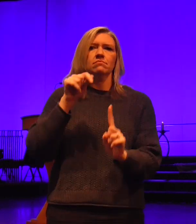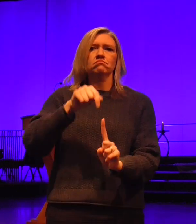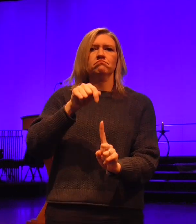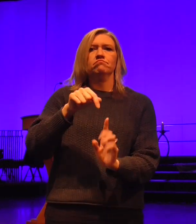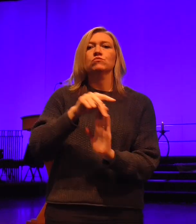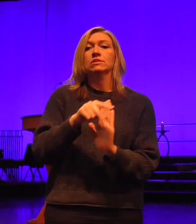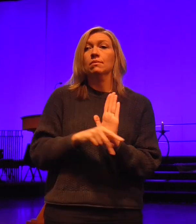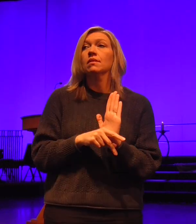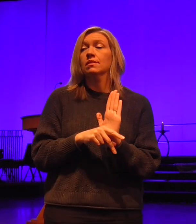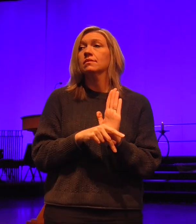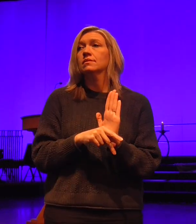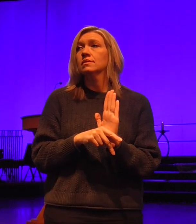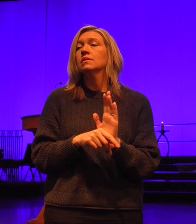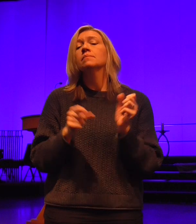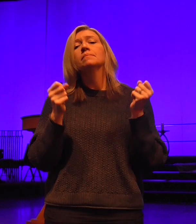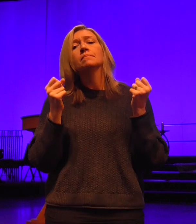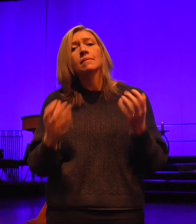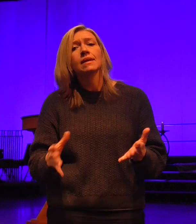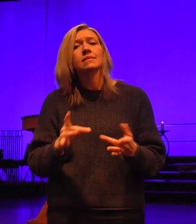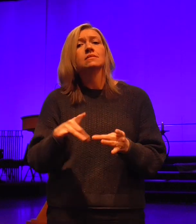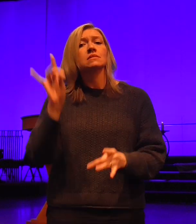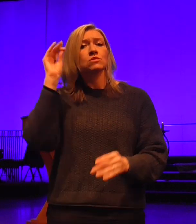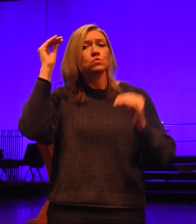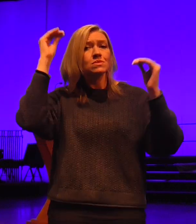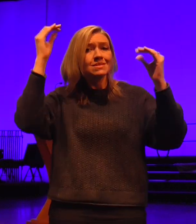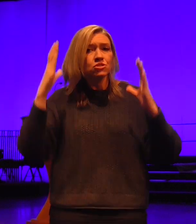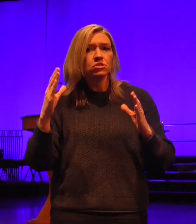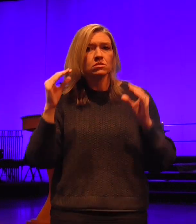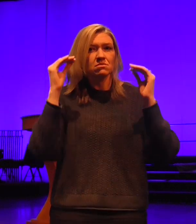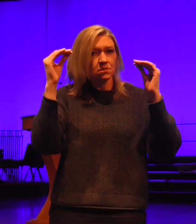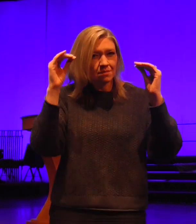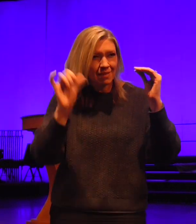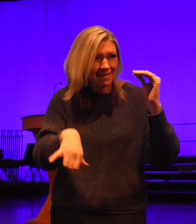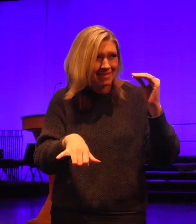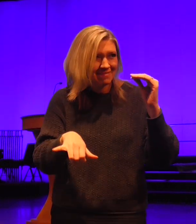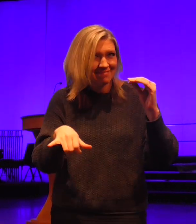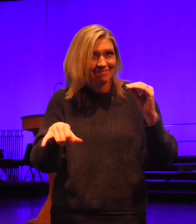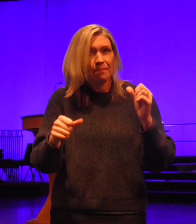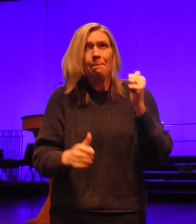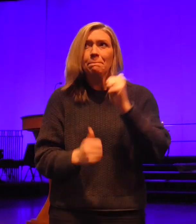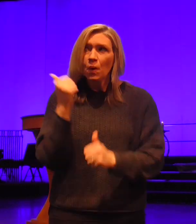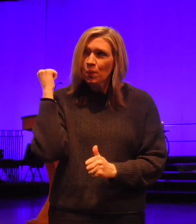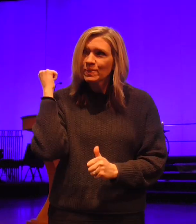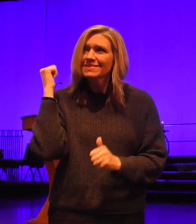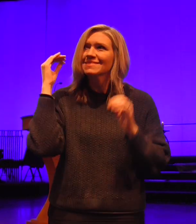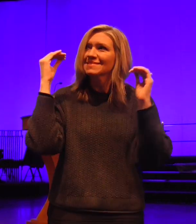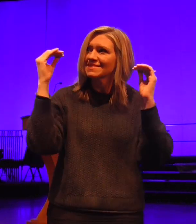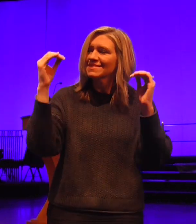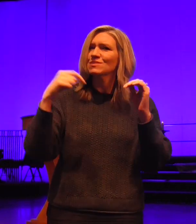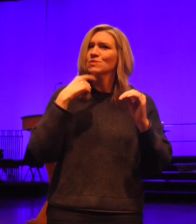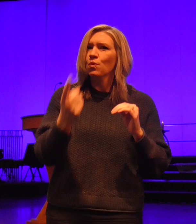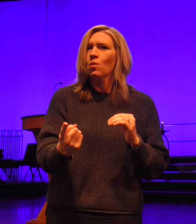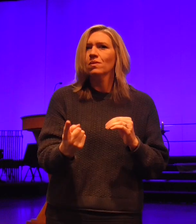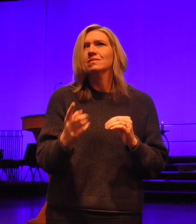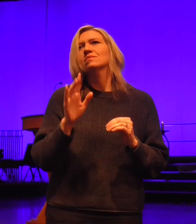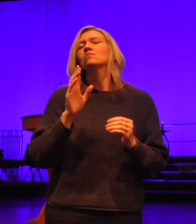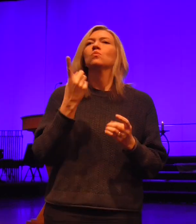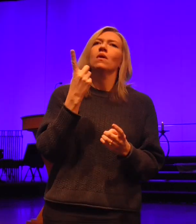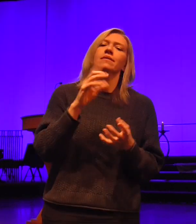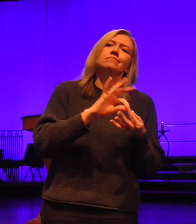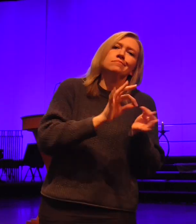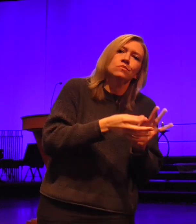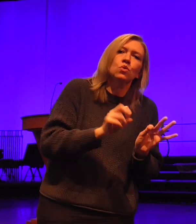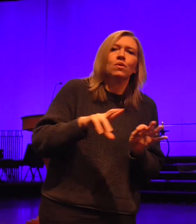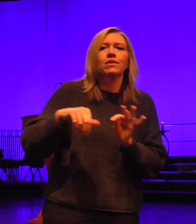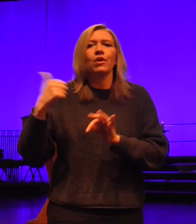And many spiritual teachers have told us this. Most of them have told us this in one way or another.